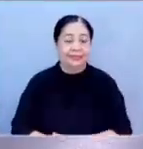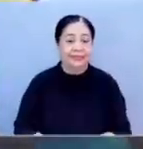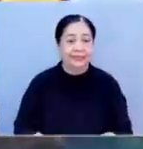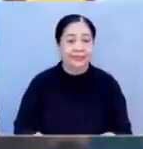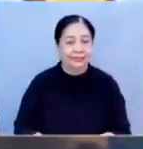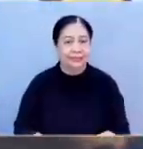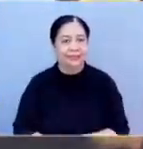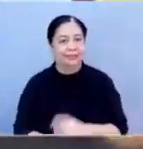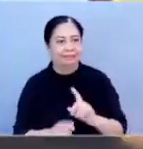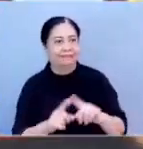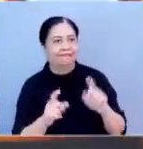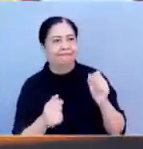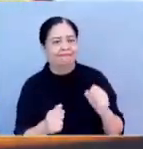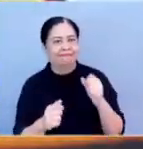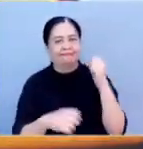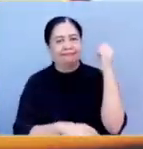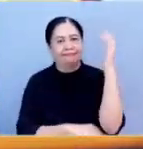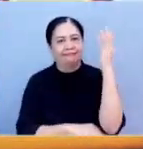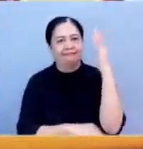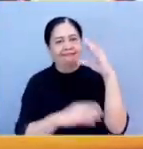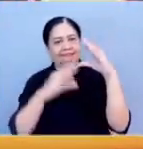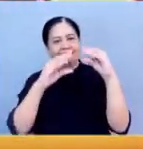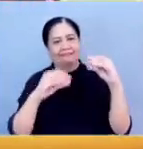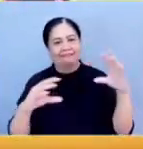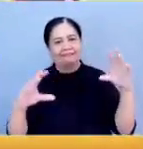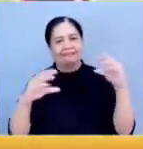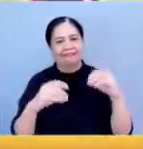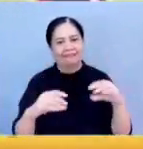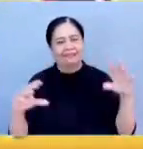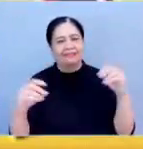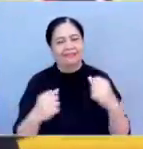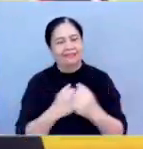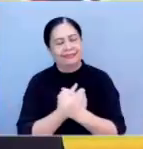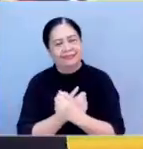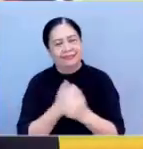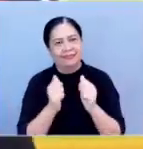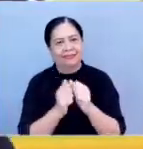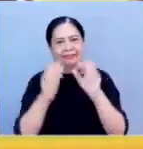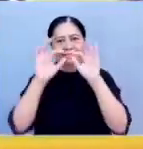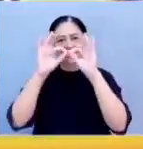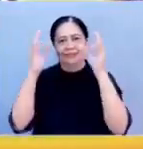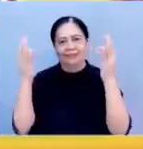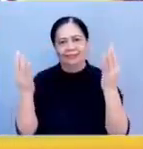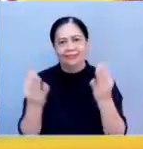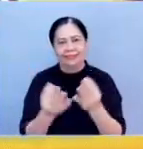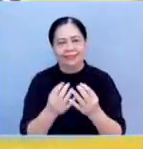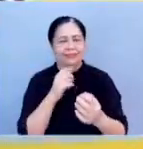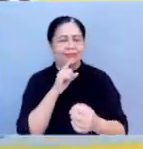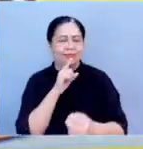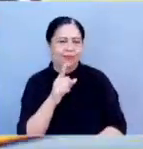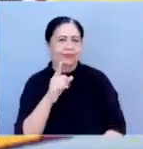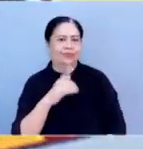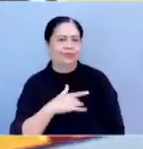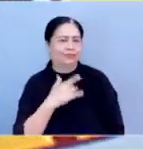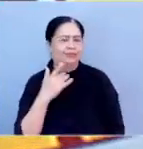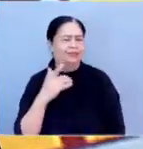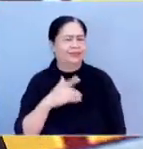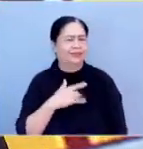Rocking round the Christmas tree, holly nog with the family, oh, it feels so